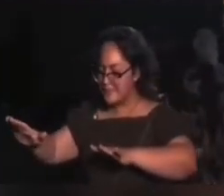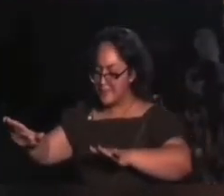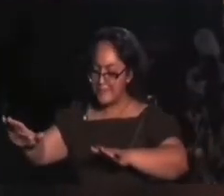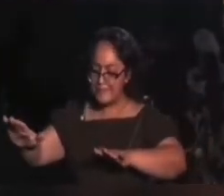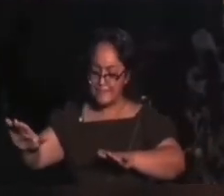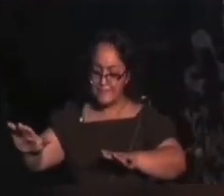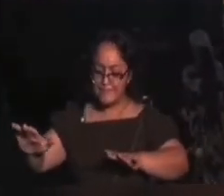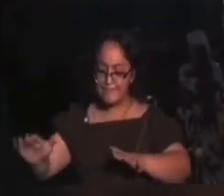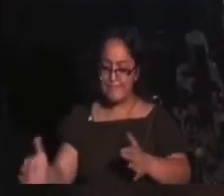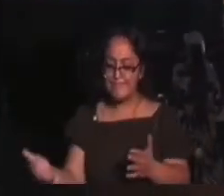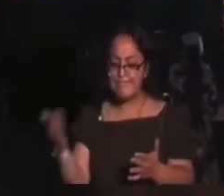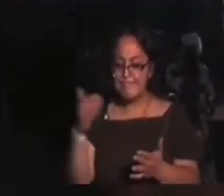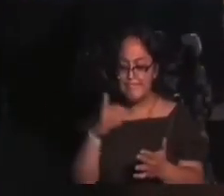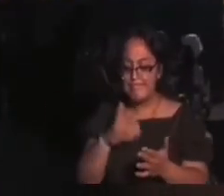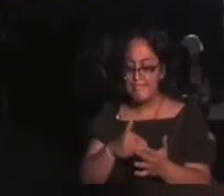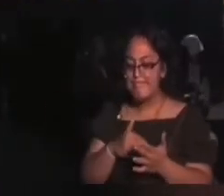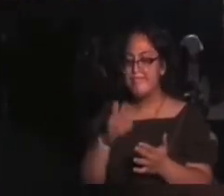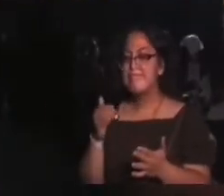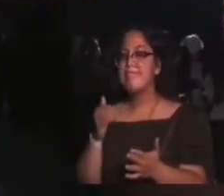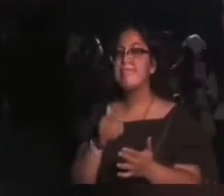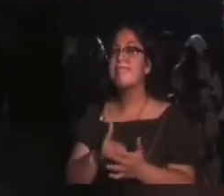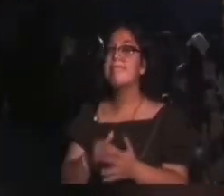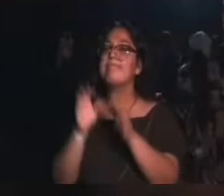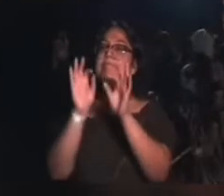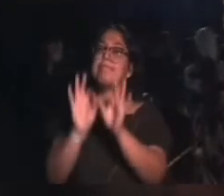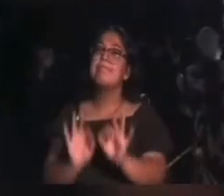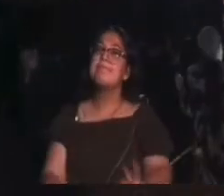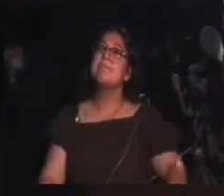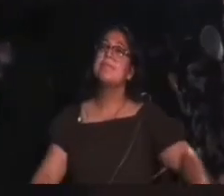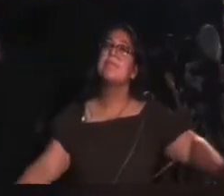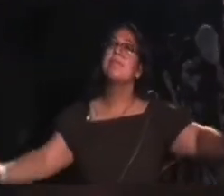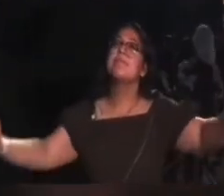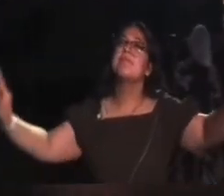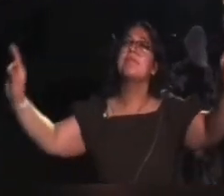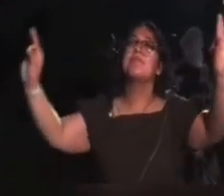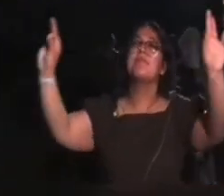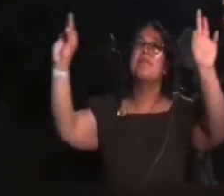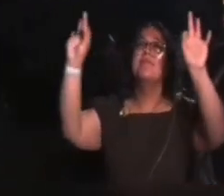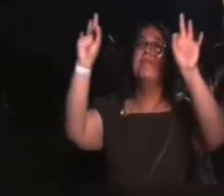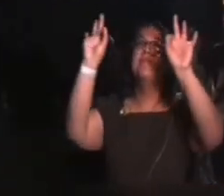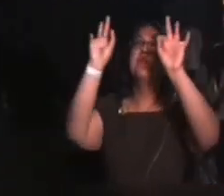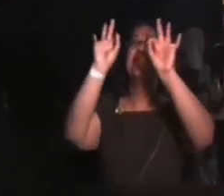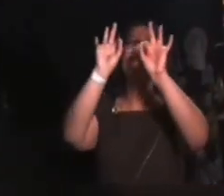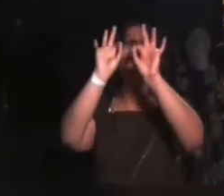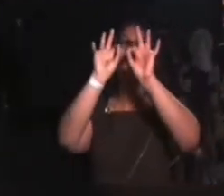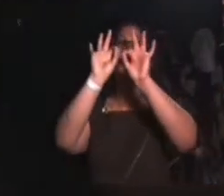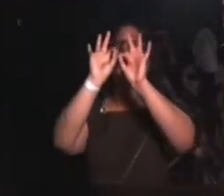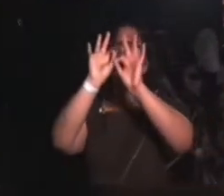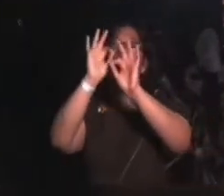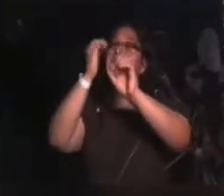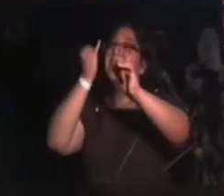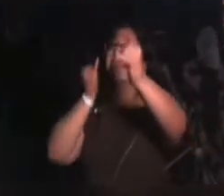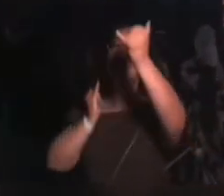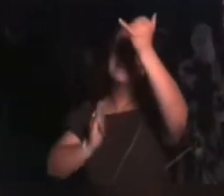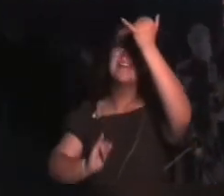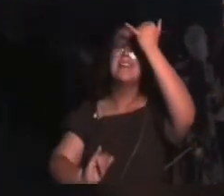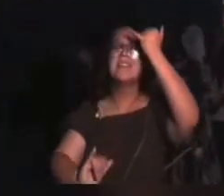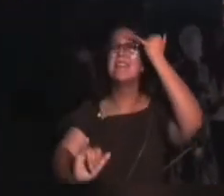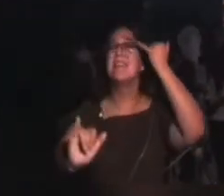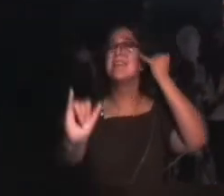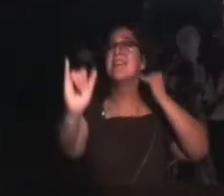Más con todo su corazón, tú eres digno.